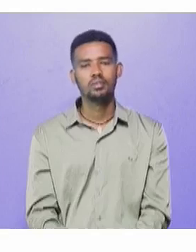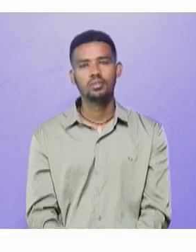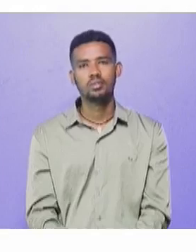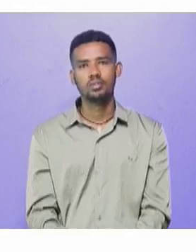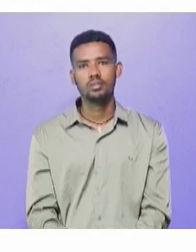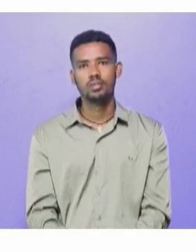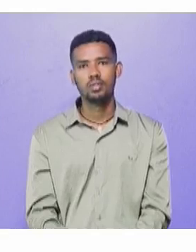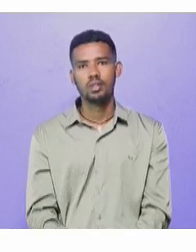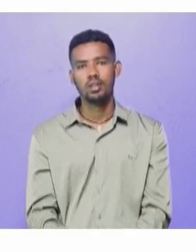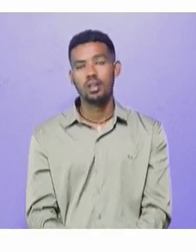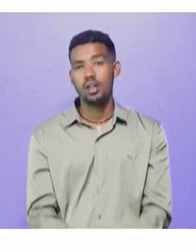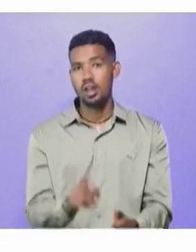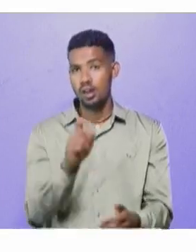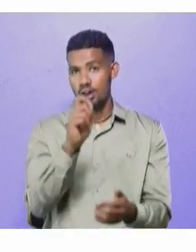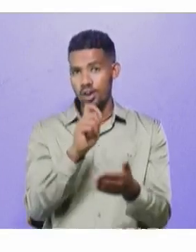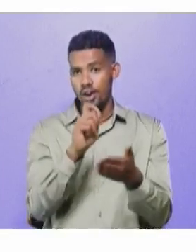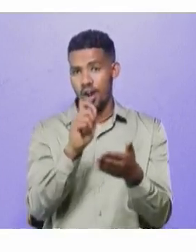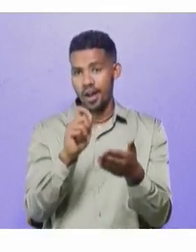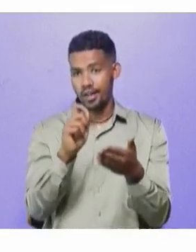Write